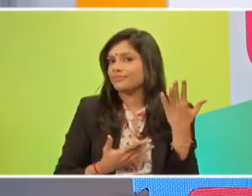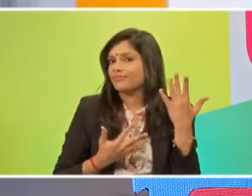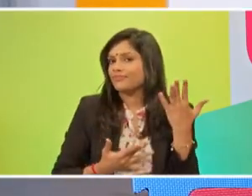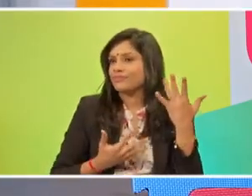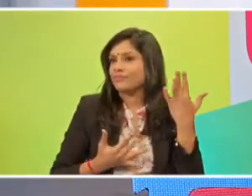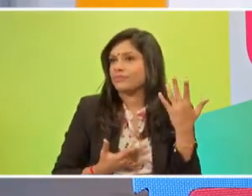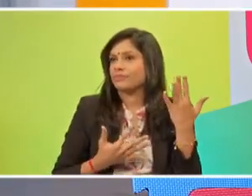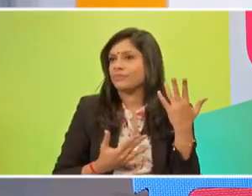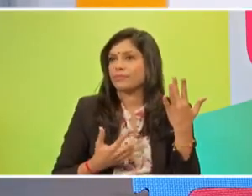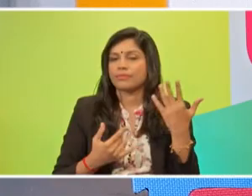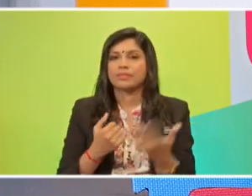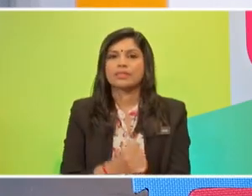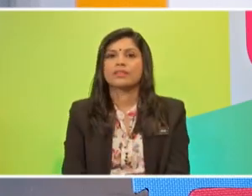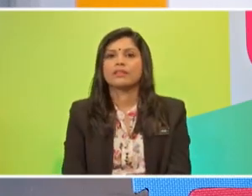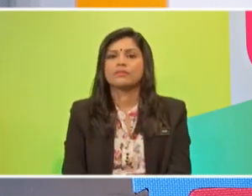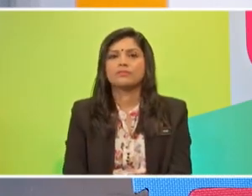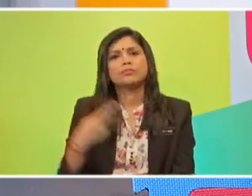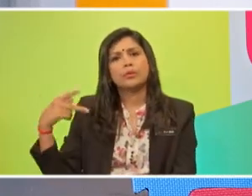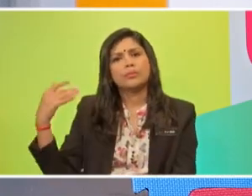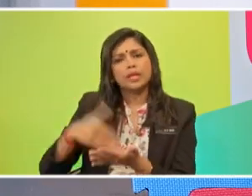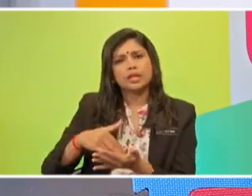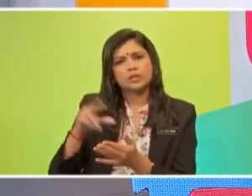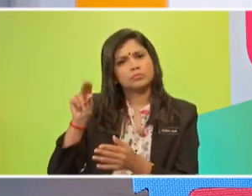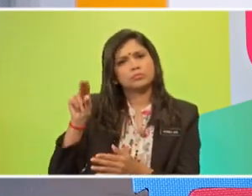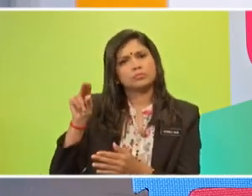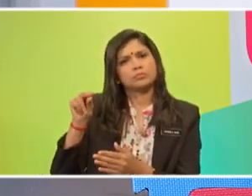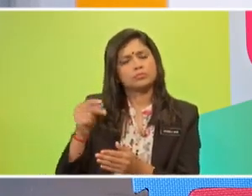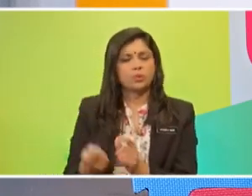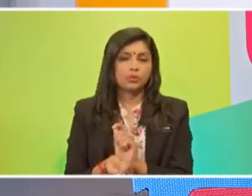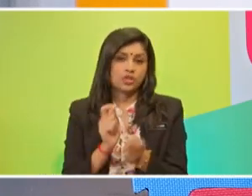Oh, we already have purple, so I'll throw it again. Okay.